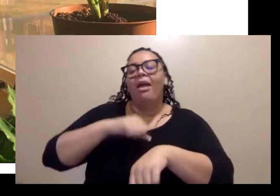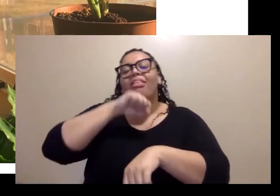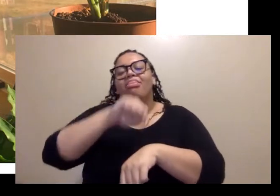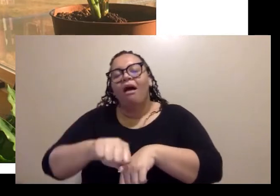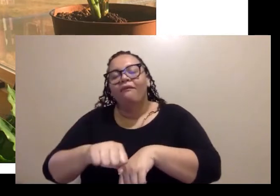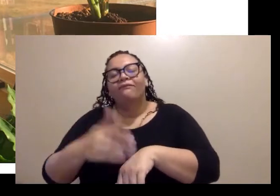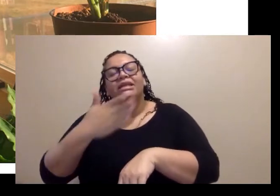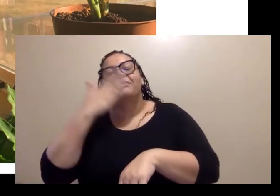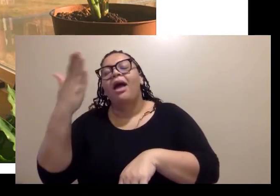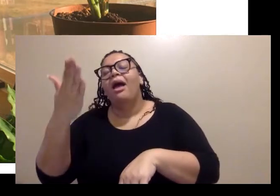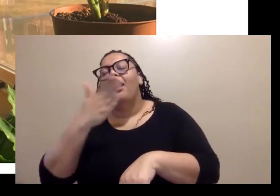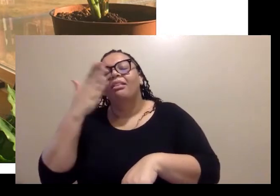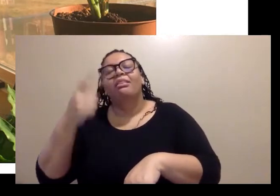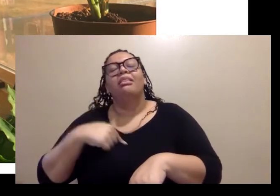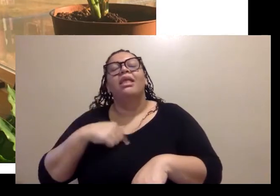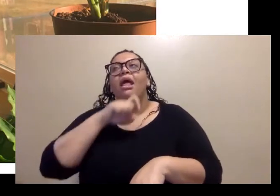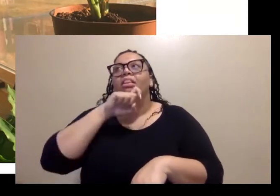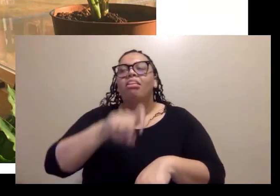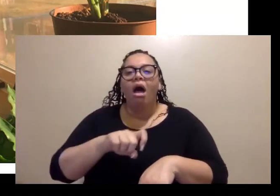specific